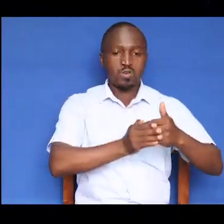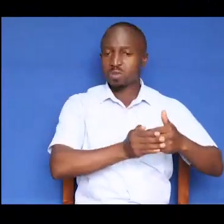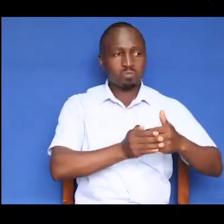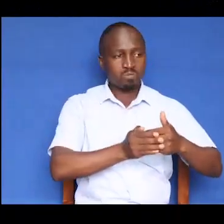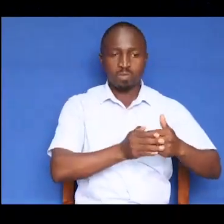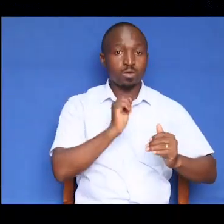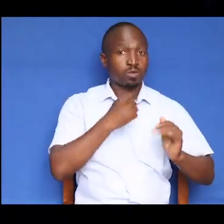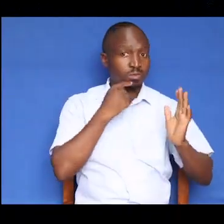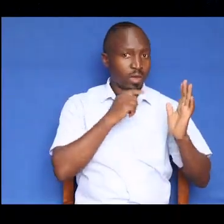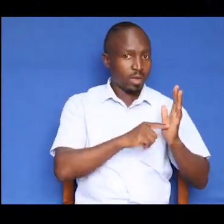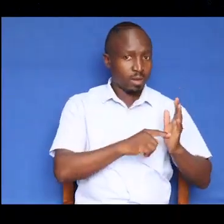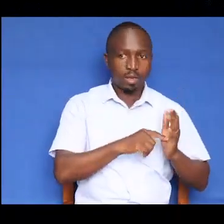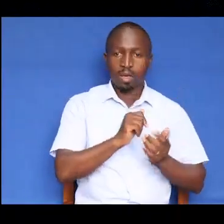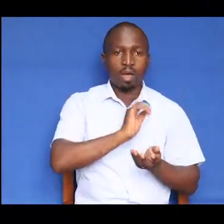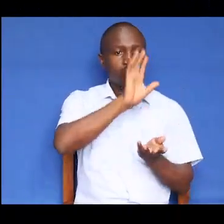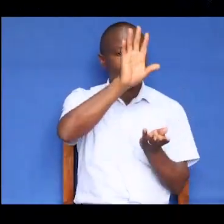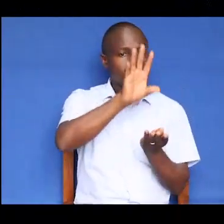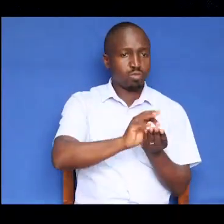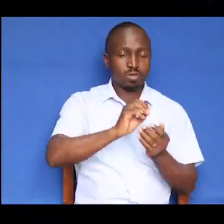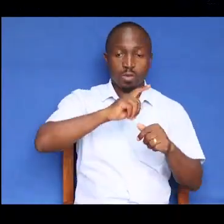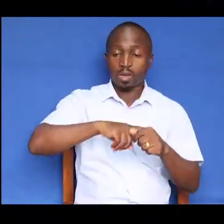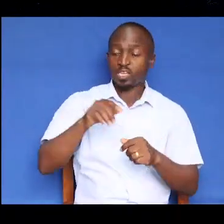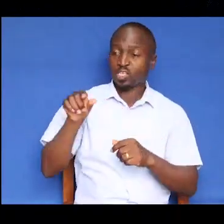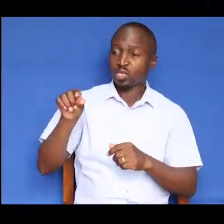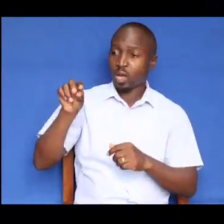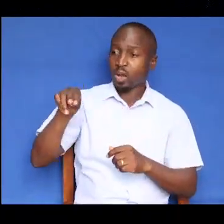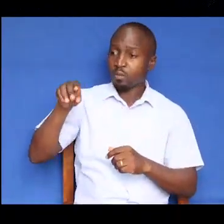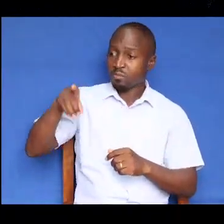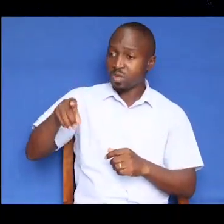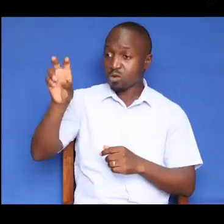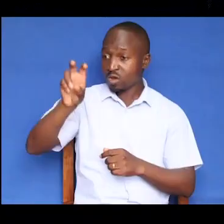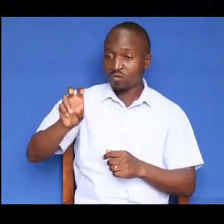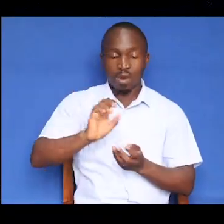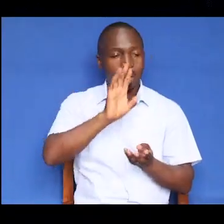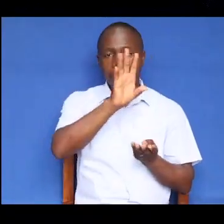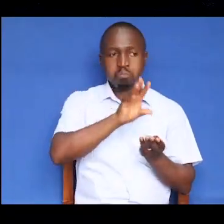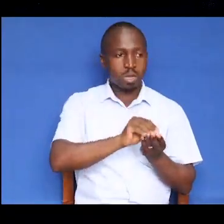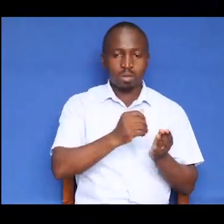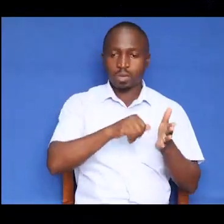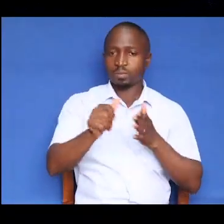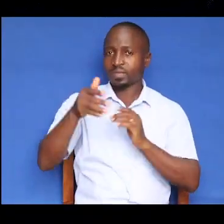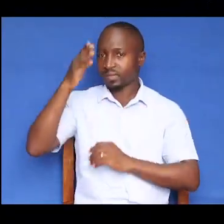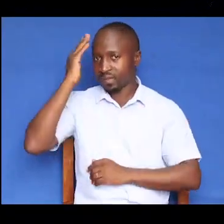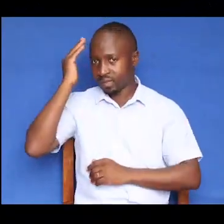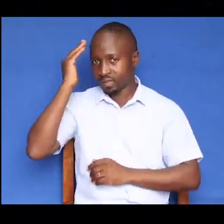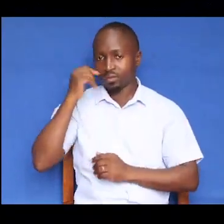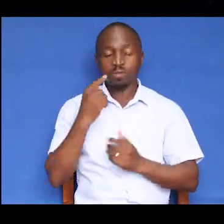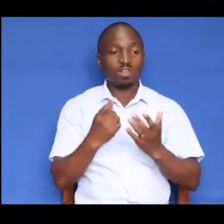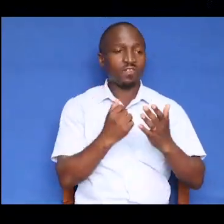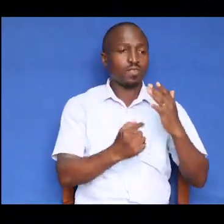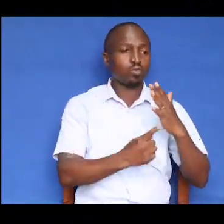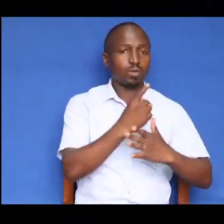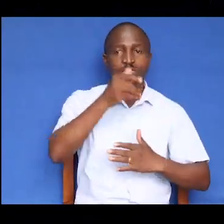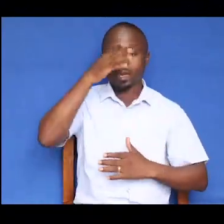not added when we find GNP through income methods, because it's funds from government. So when